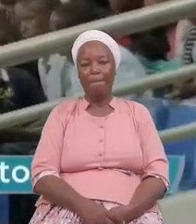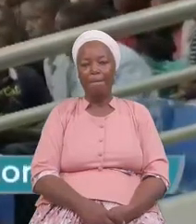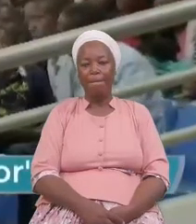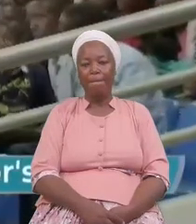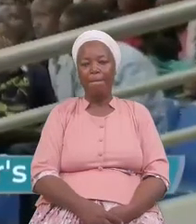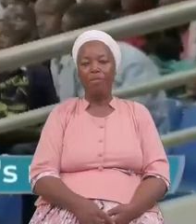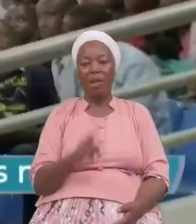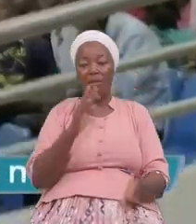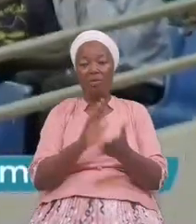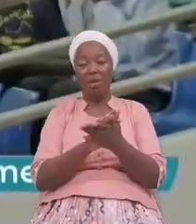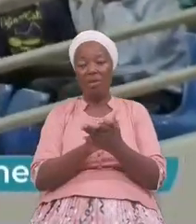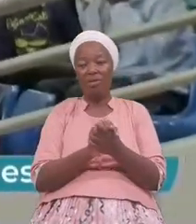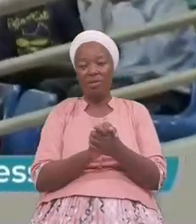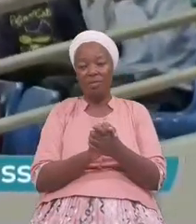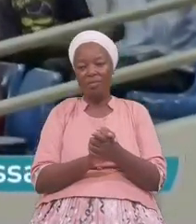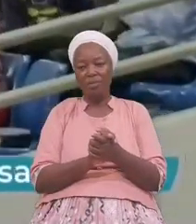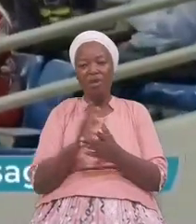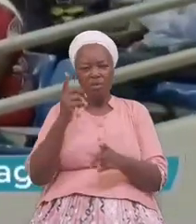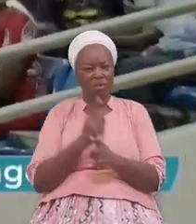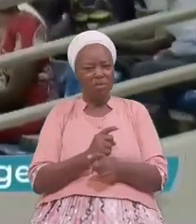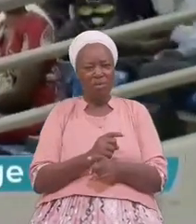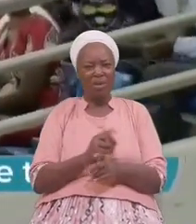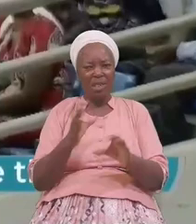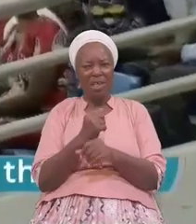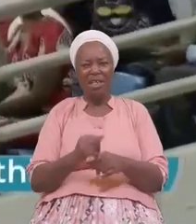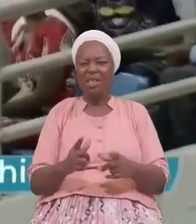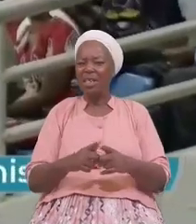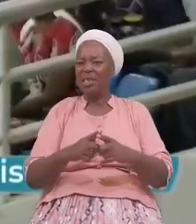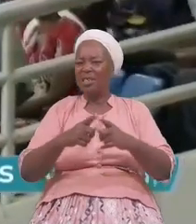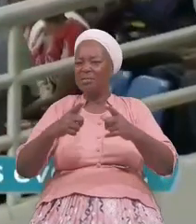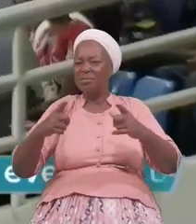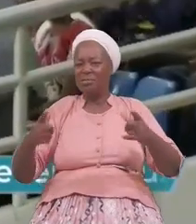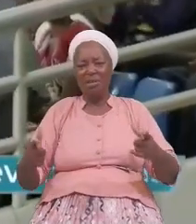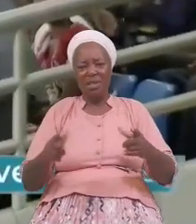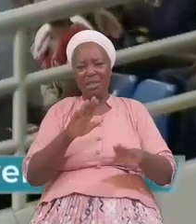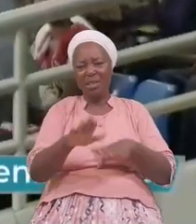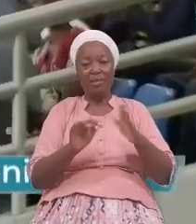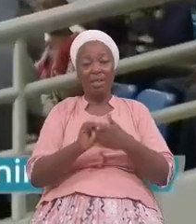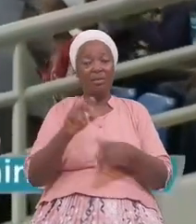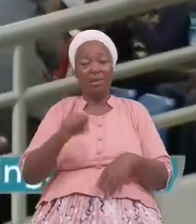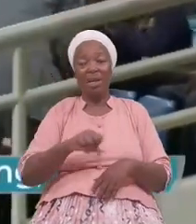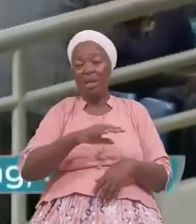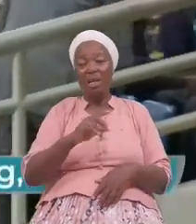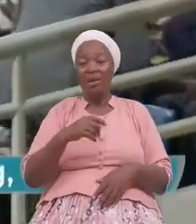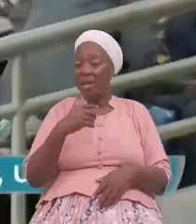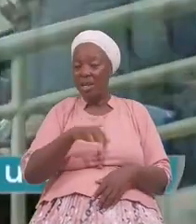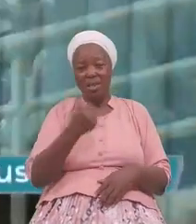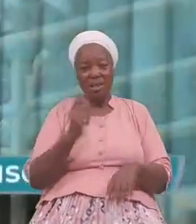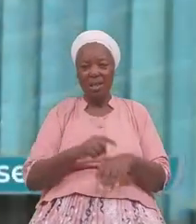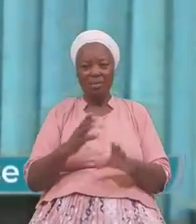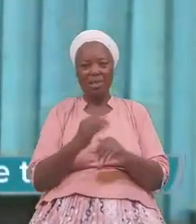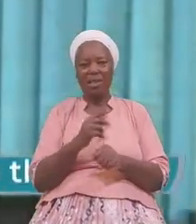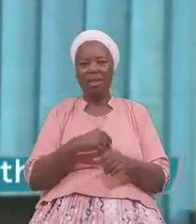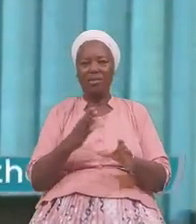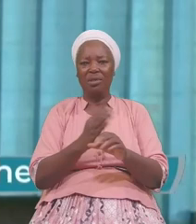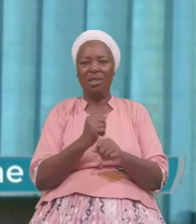Congratulations. You've just taken the greatest step you can ever take. And you have received the greatest blessing you can ever